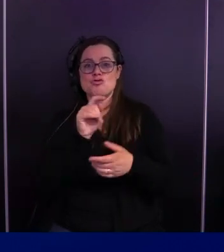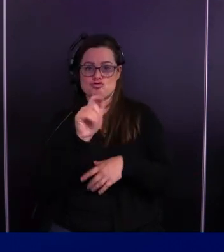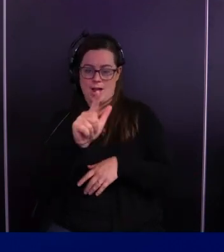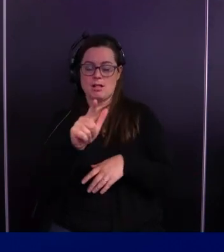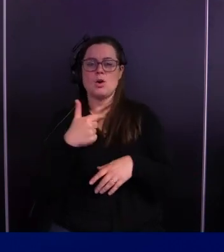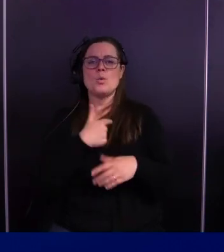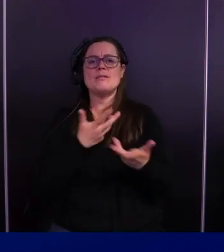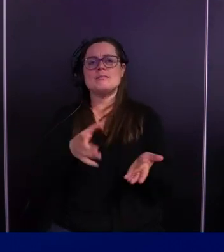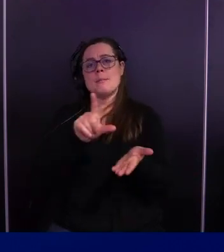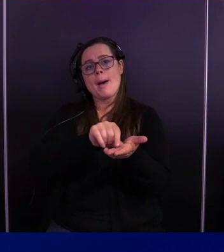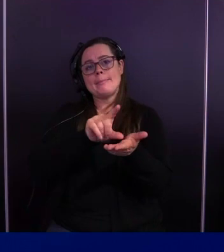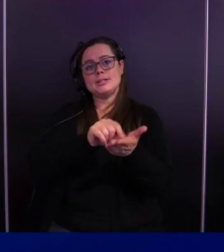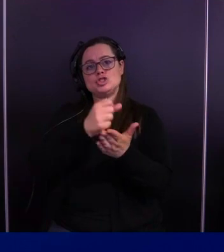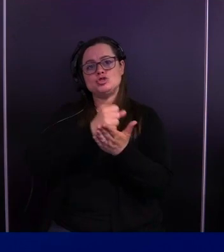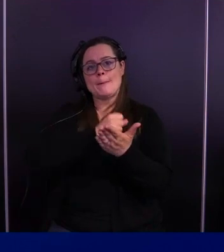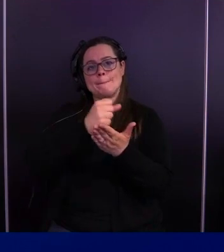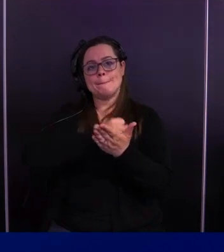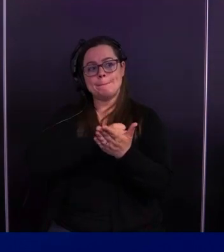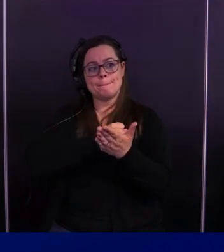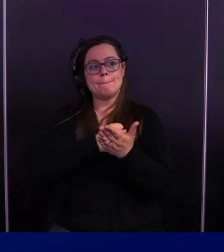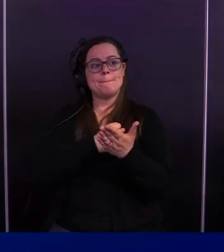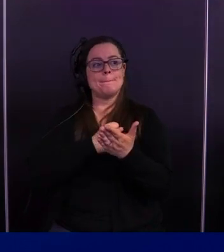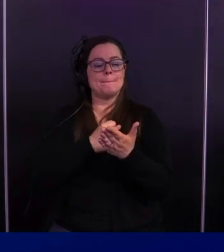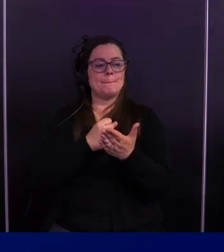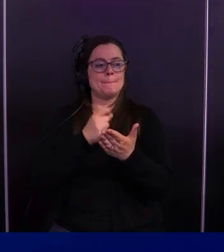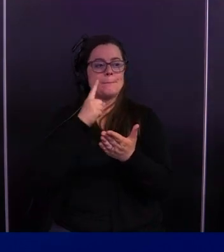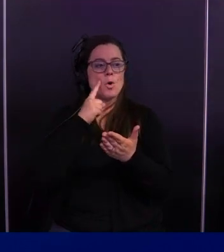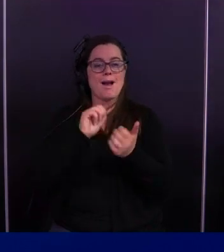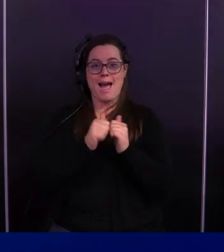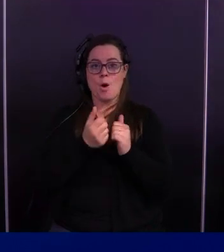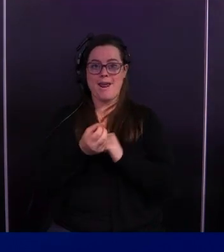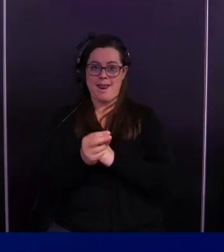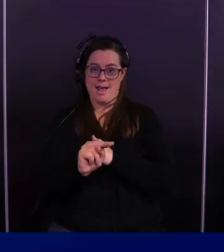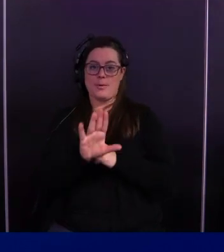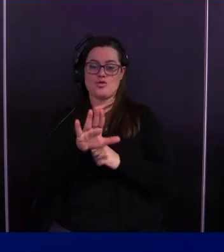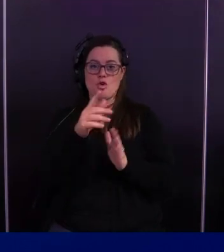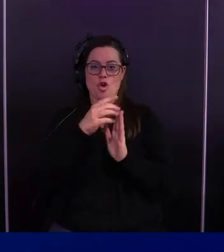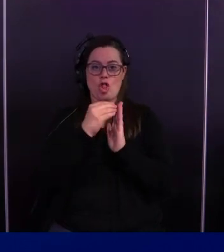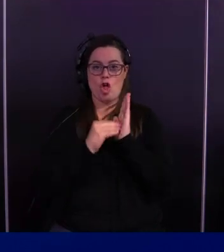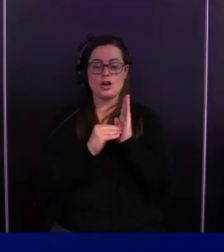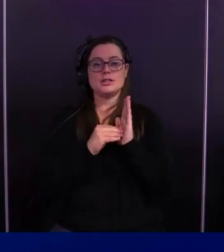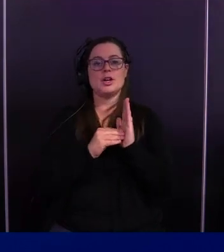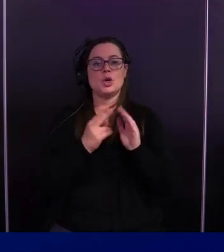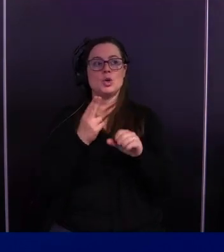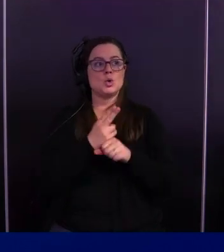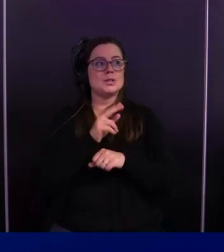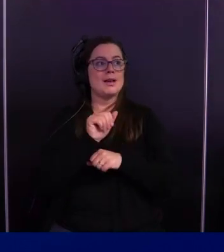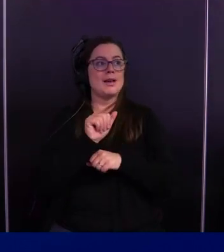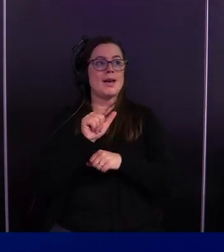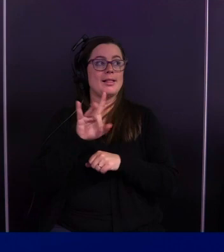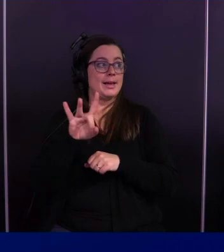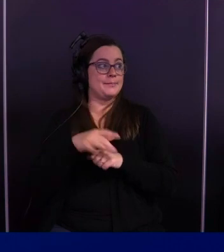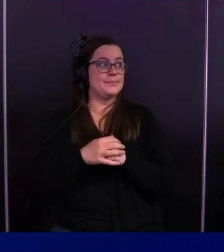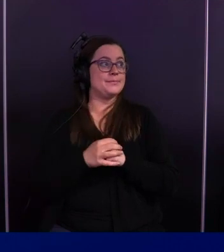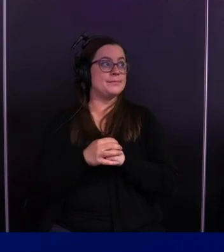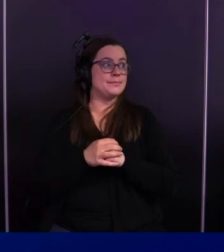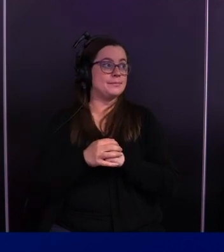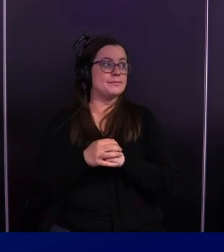some scripts on enabling your logs using ALE. ALE. So